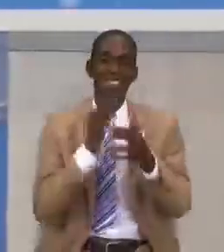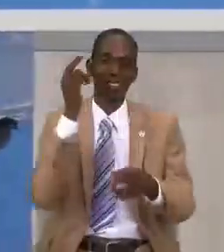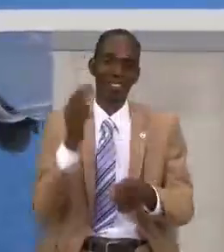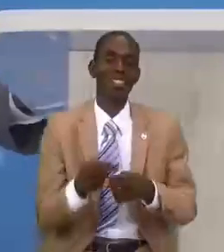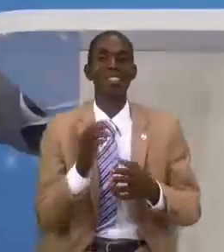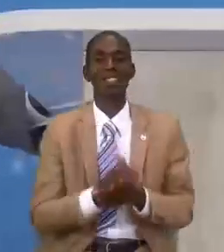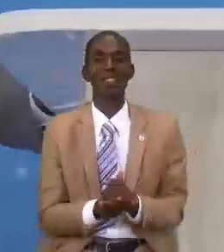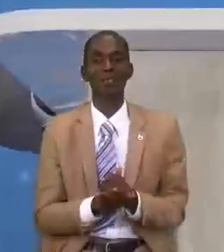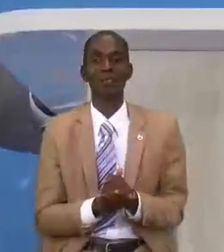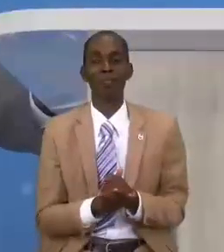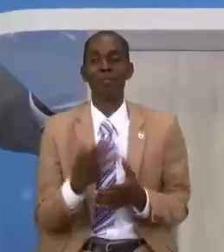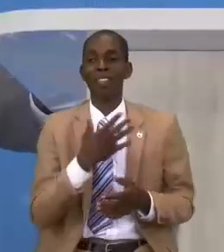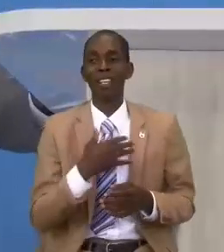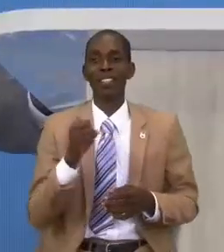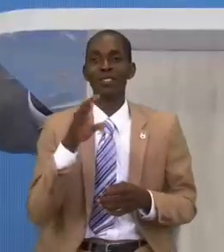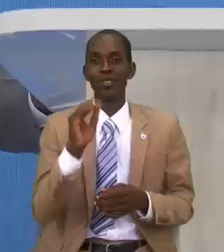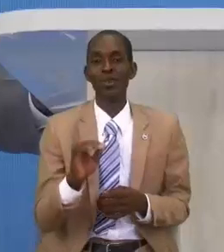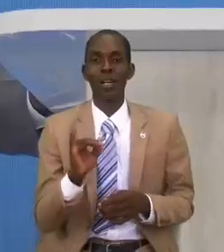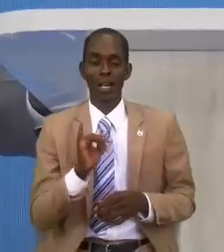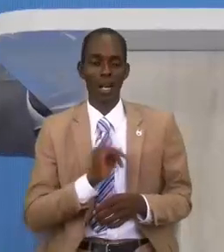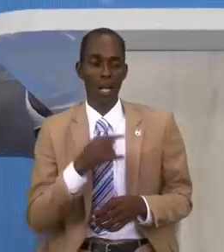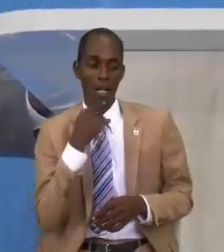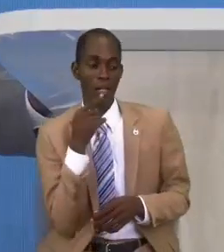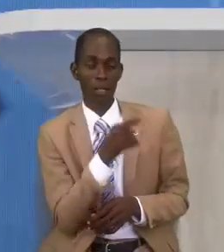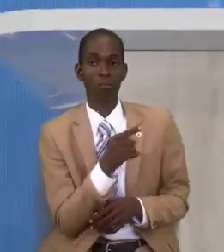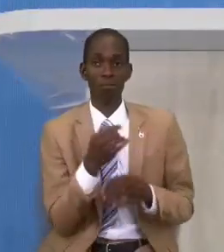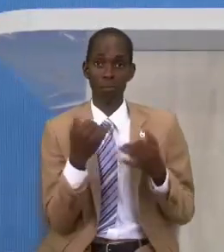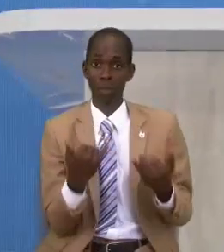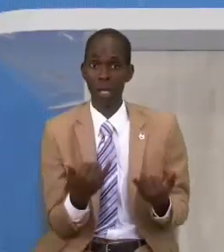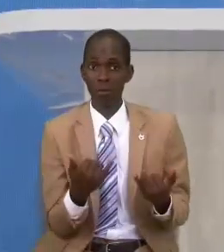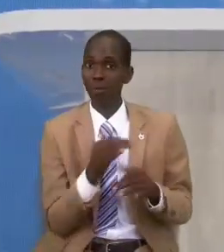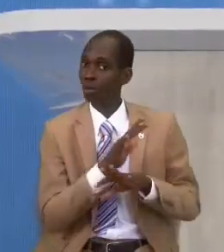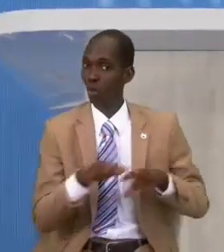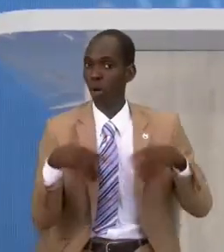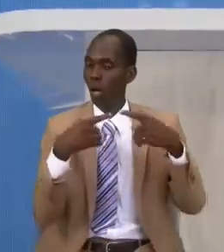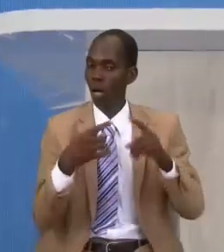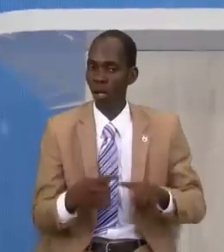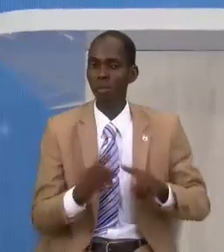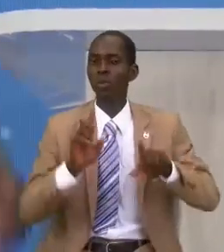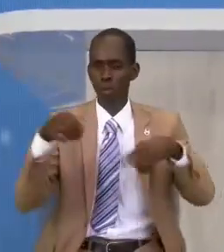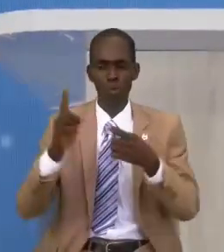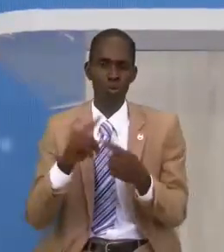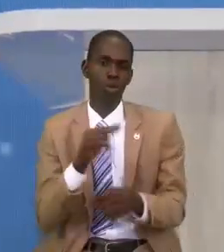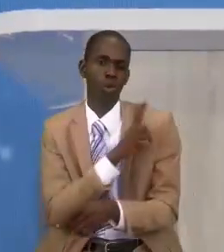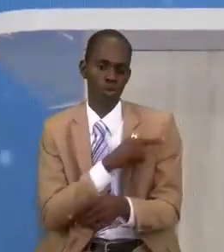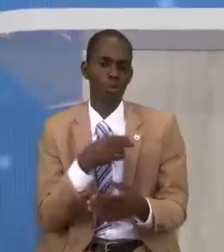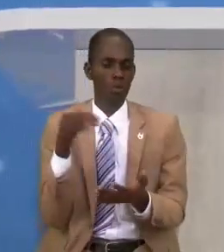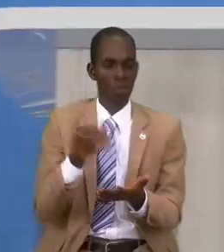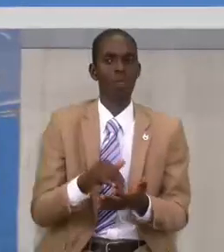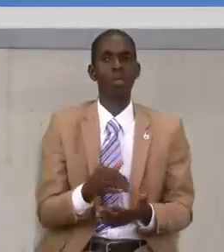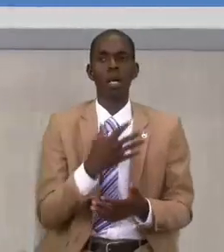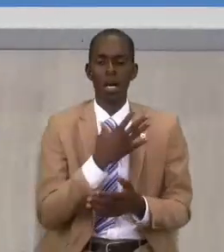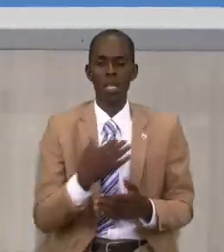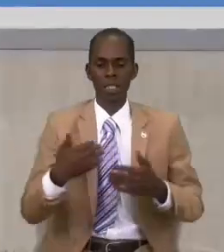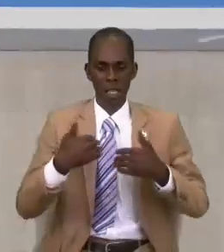now, don't argue. Go to the hospital again and have a new medical report. And when you